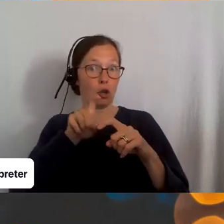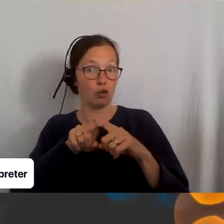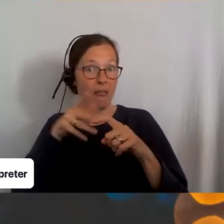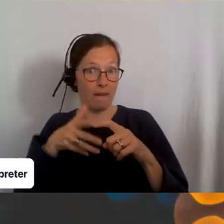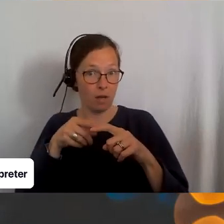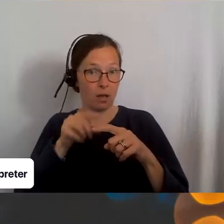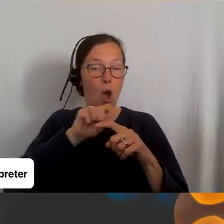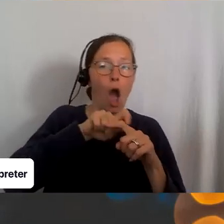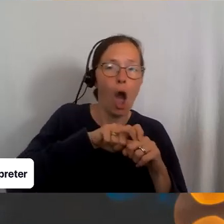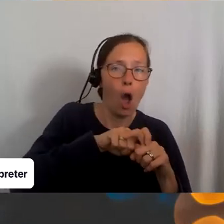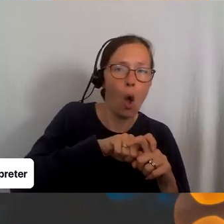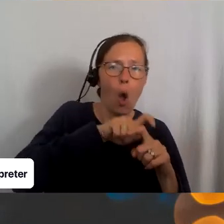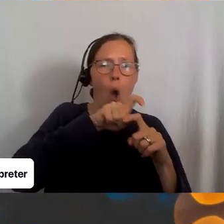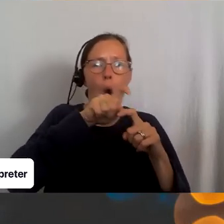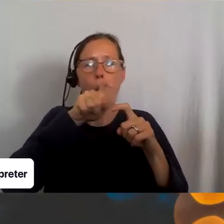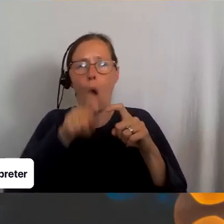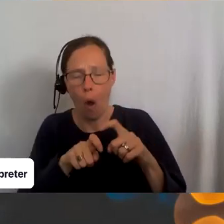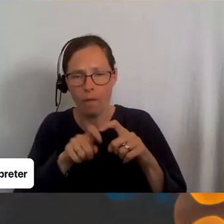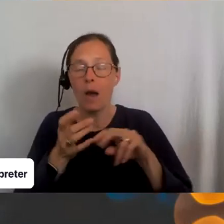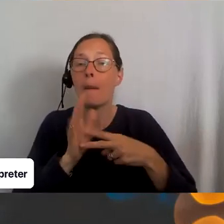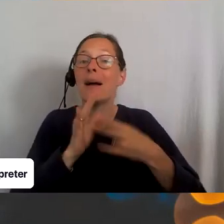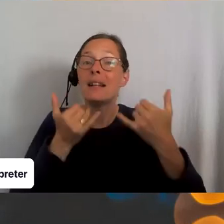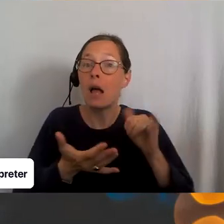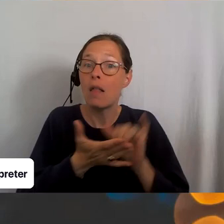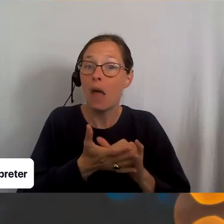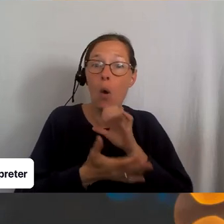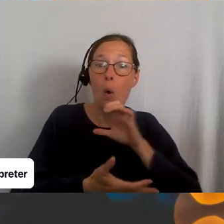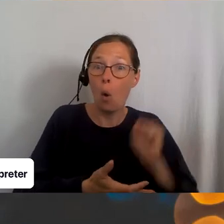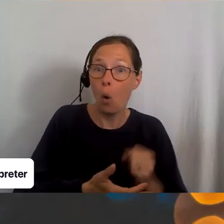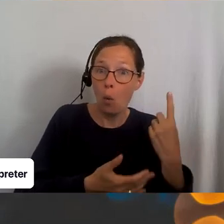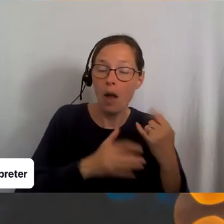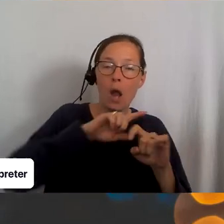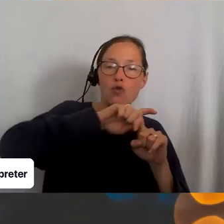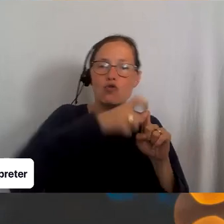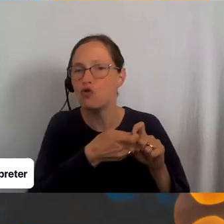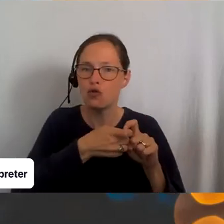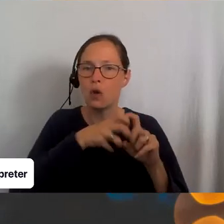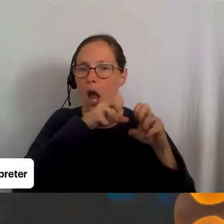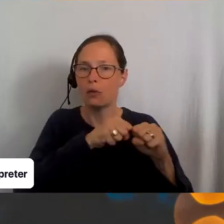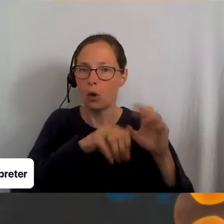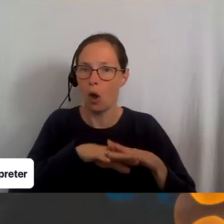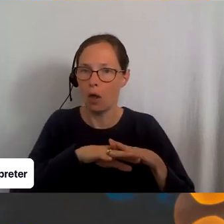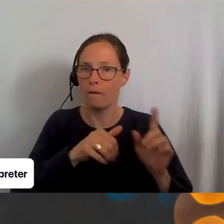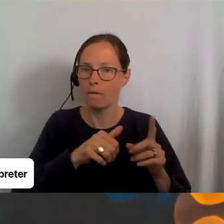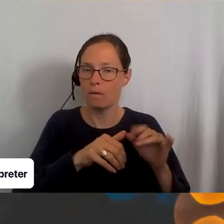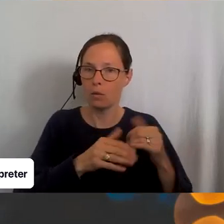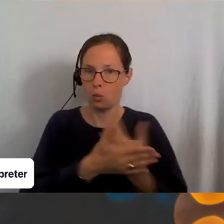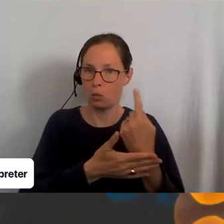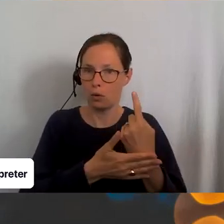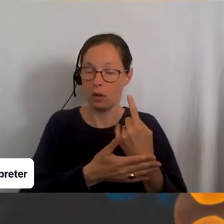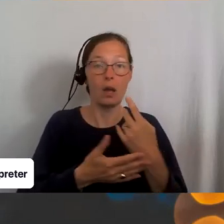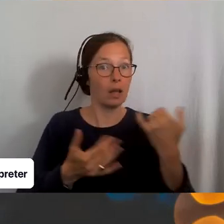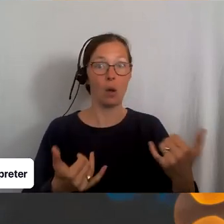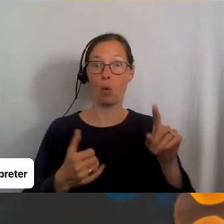and over. So you've now locked it around this stitch. And now you only have one, which means you've cast off your